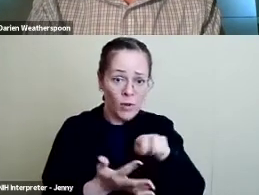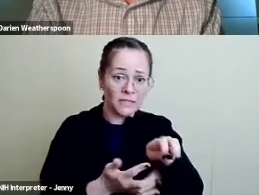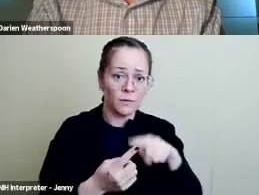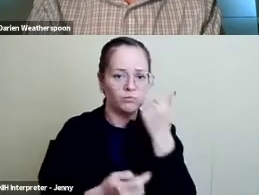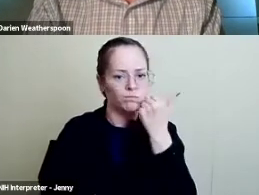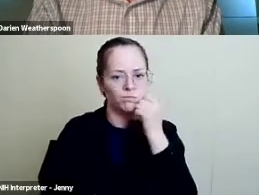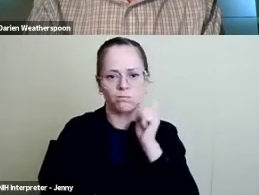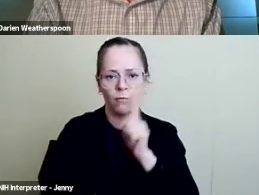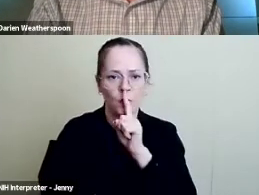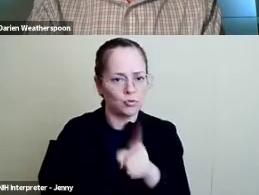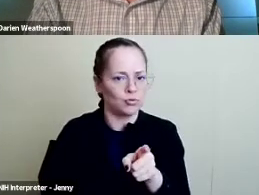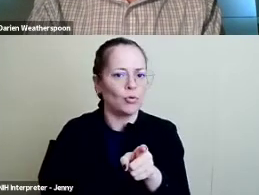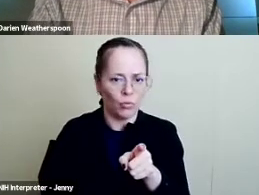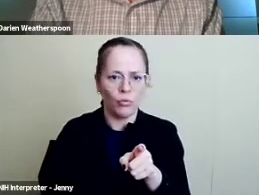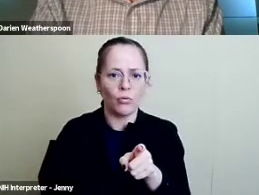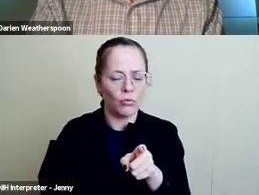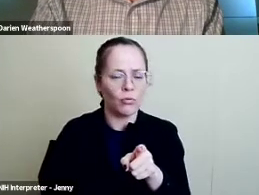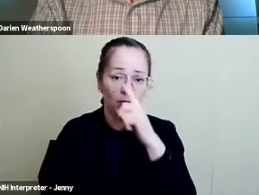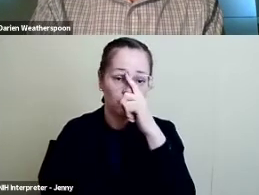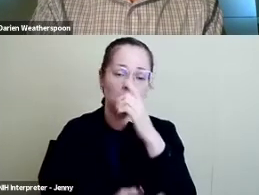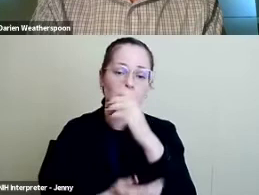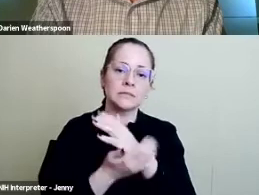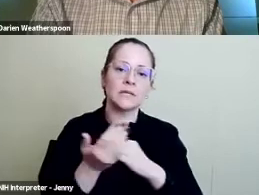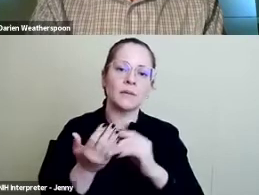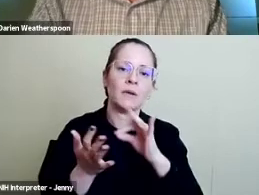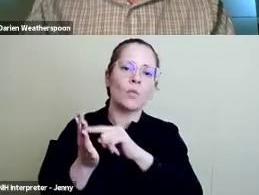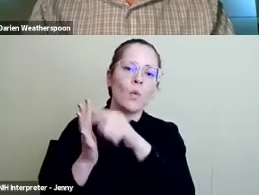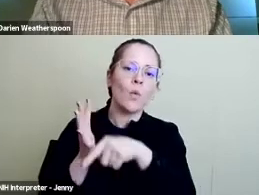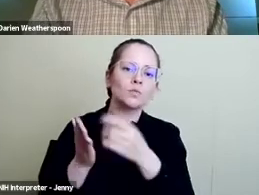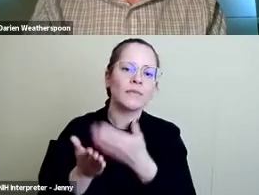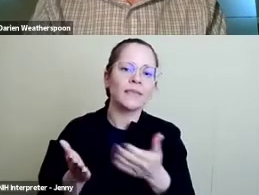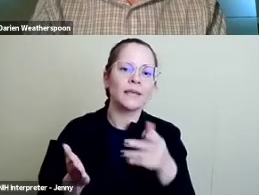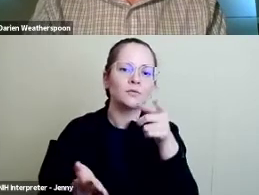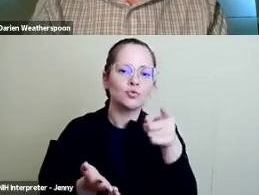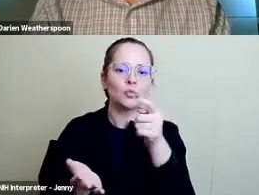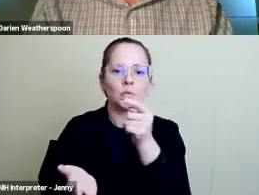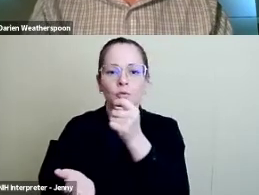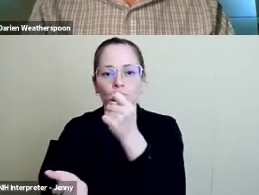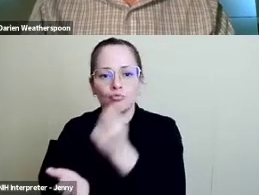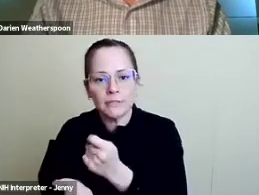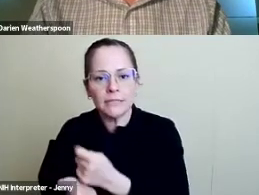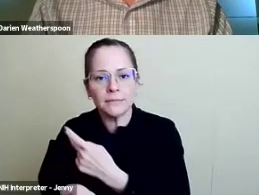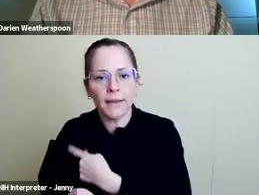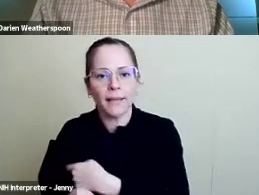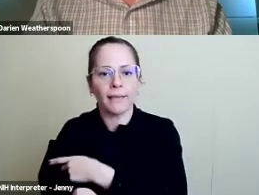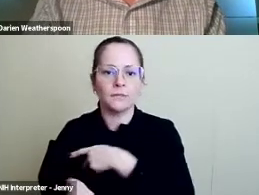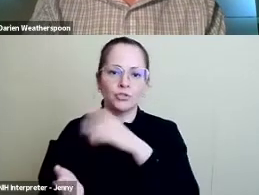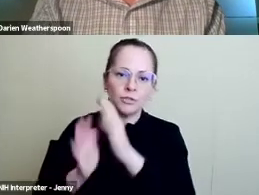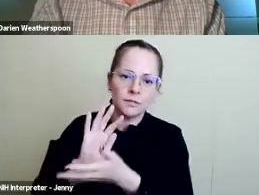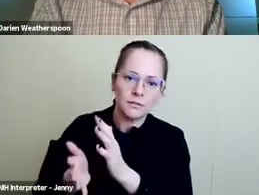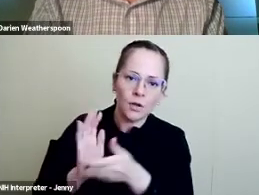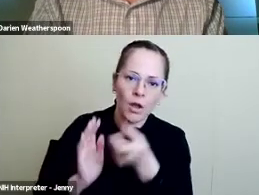a career in dentistry. Some of the things that you treating the whole patient and kind of understanding the